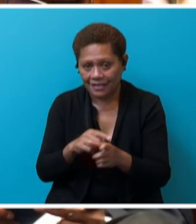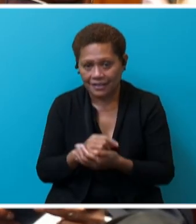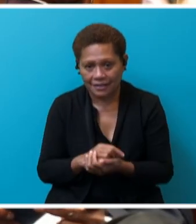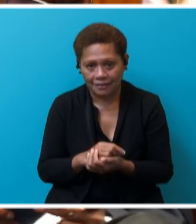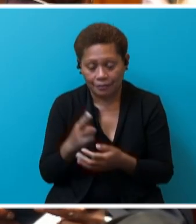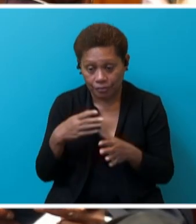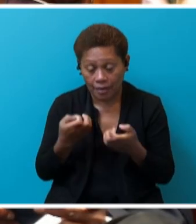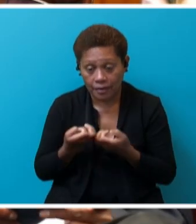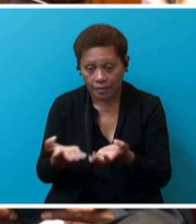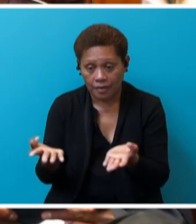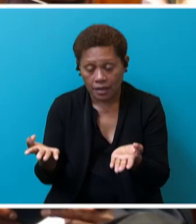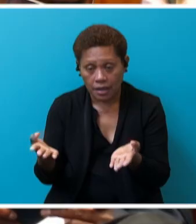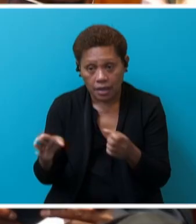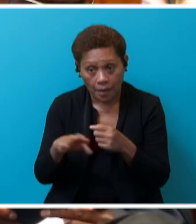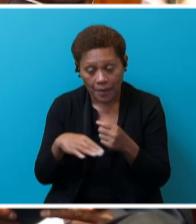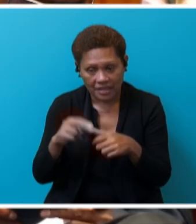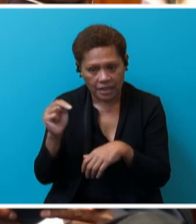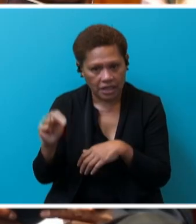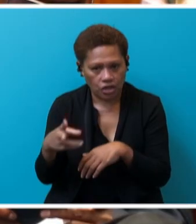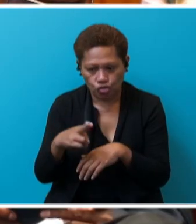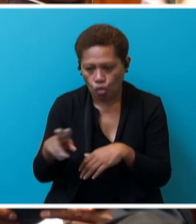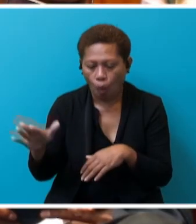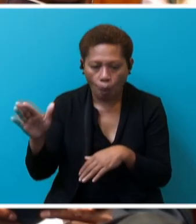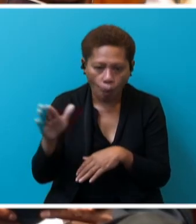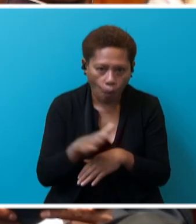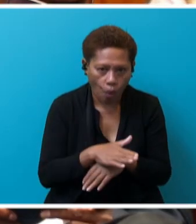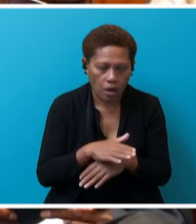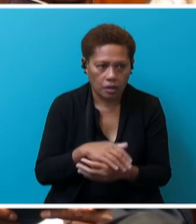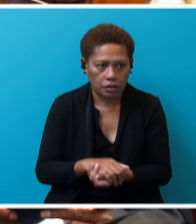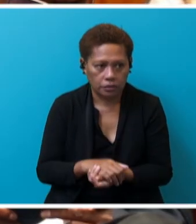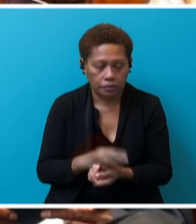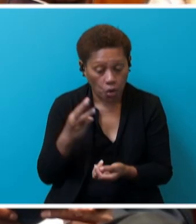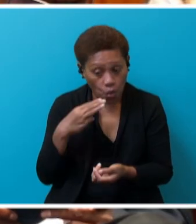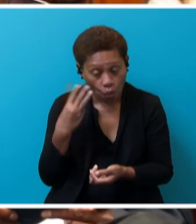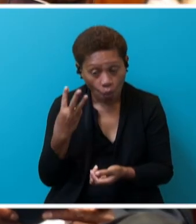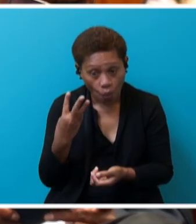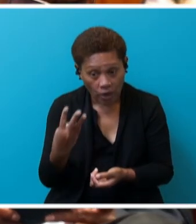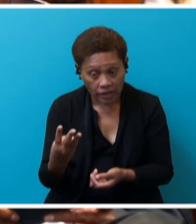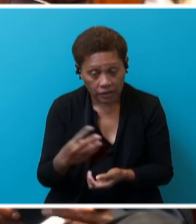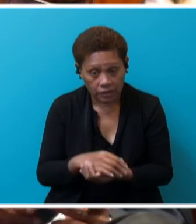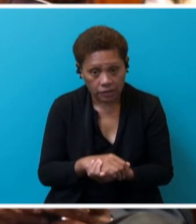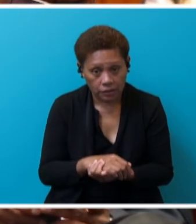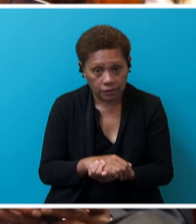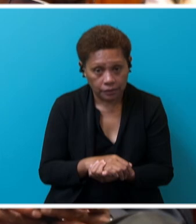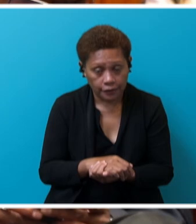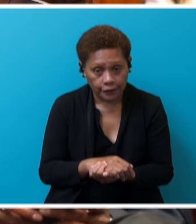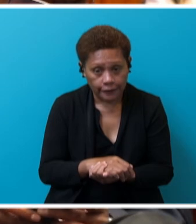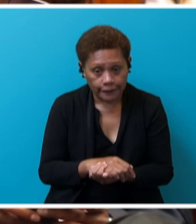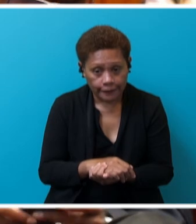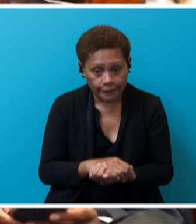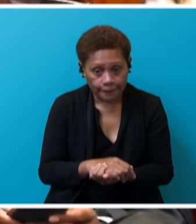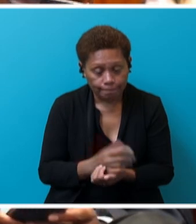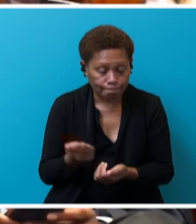a basic need to all, and as witnessed or as I've already stated.